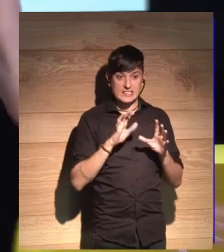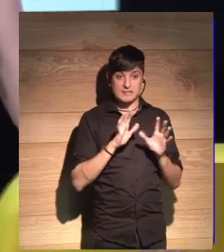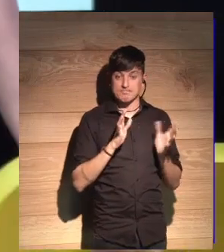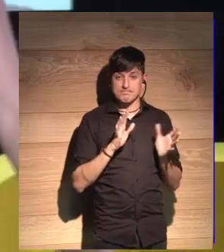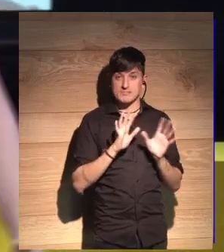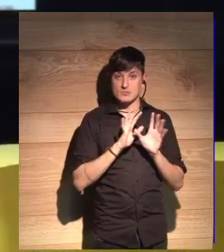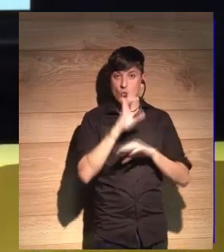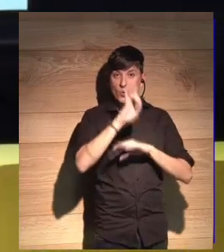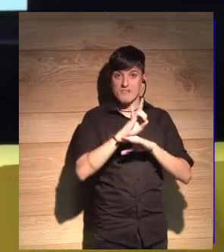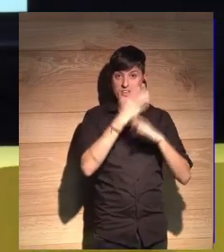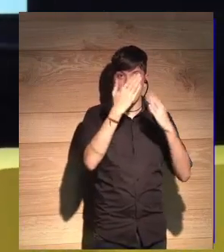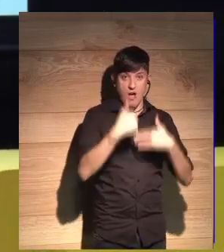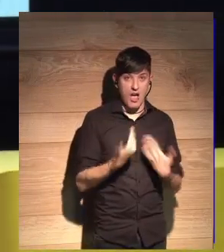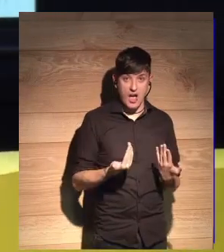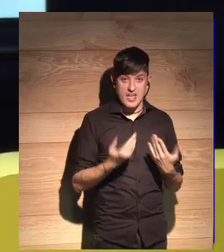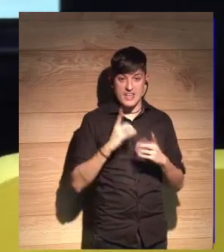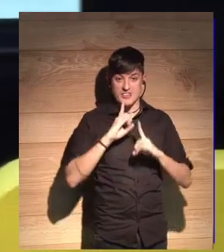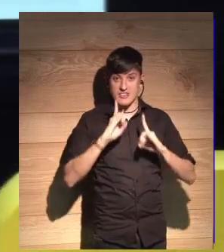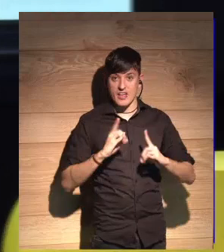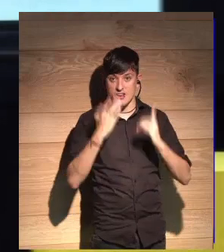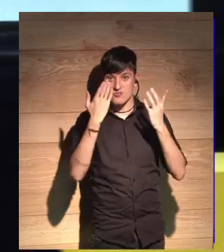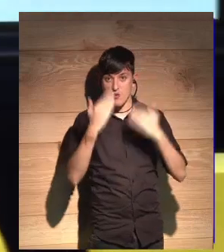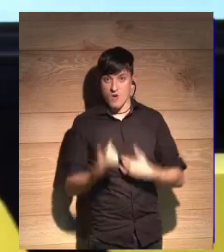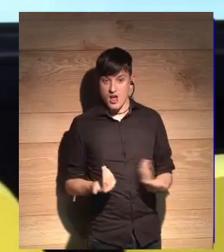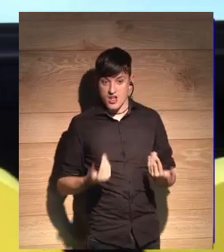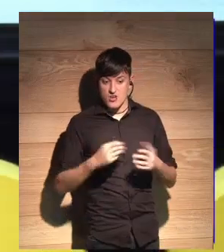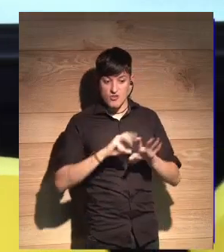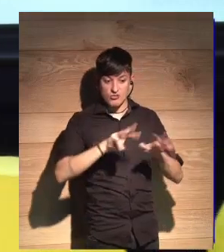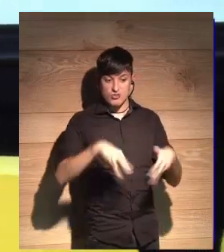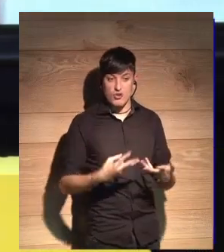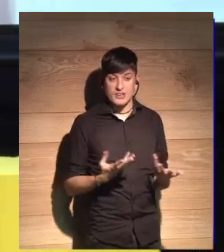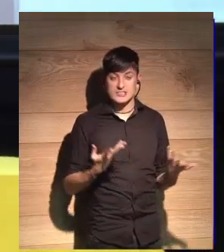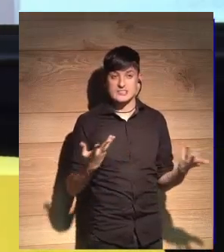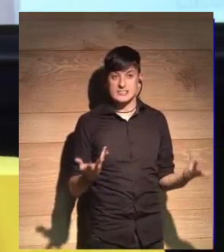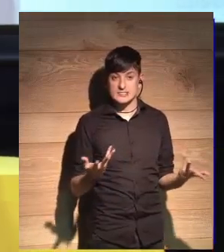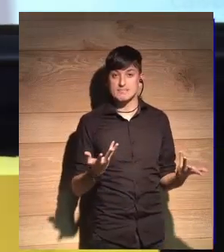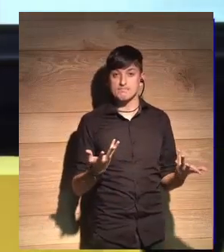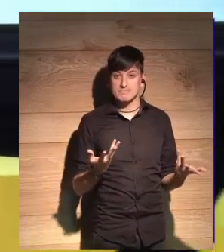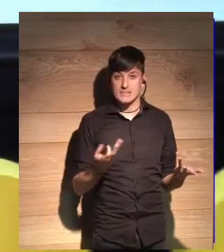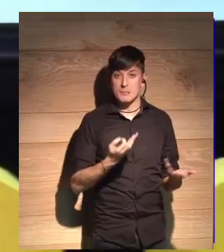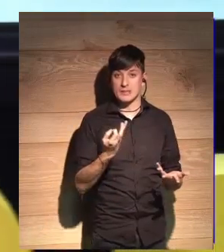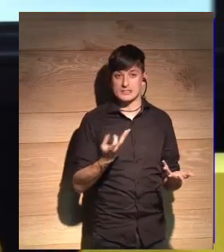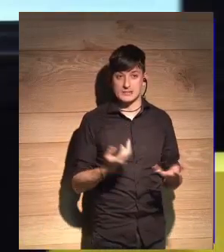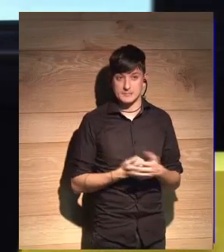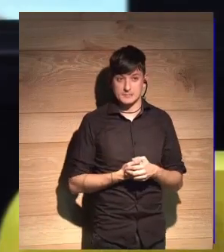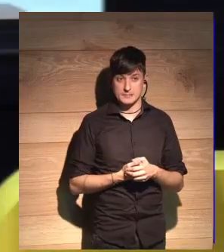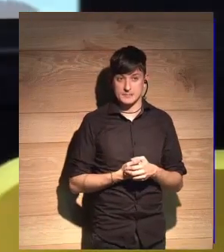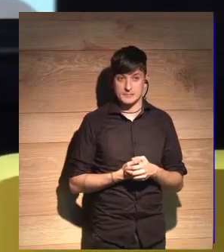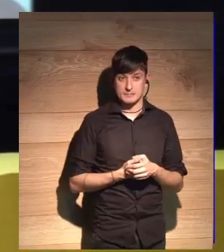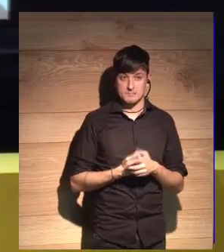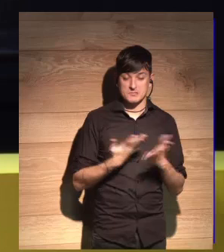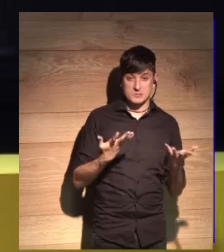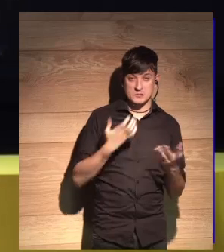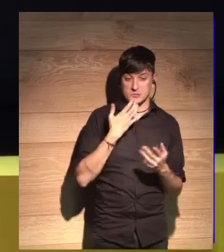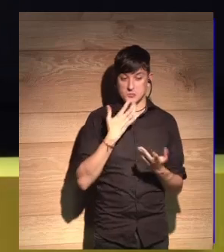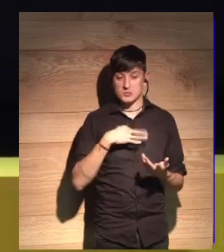8 hours. The average downtime for the system was 2 to 3 days. This is not helpful. We